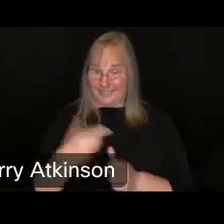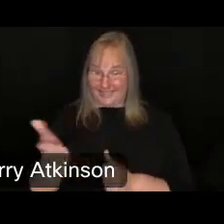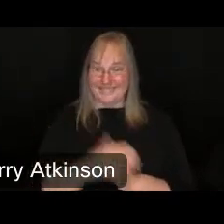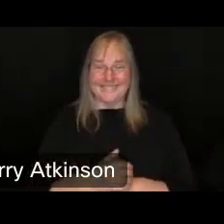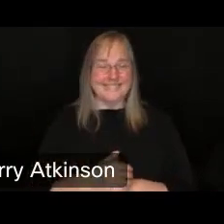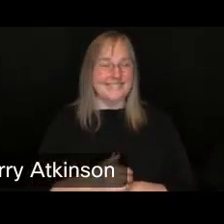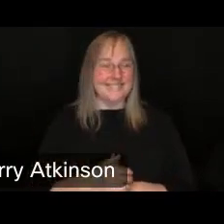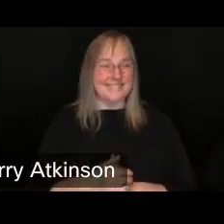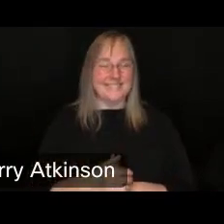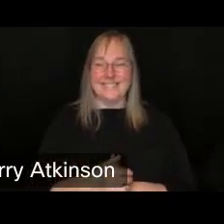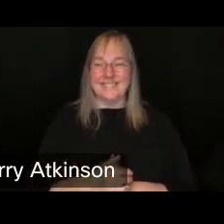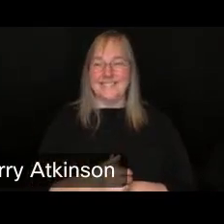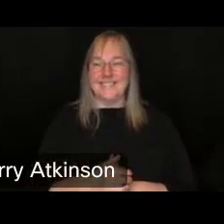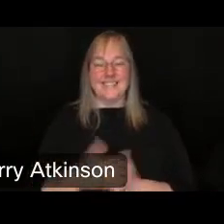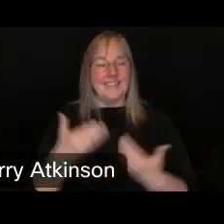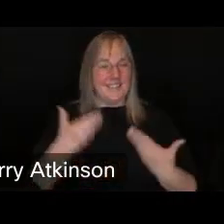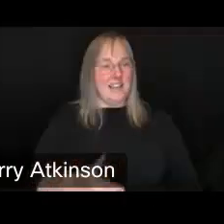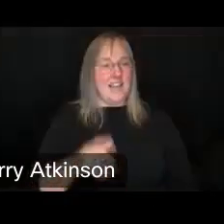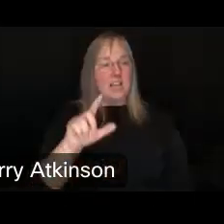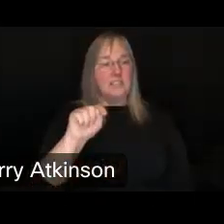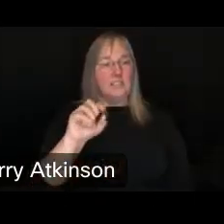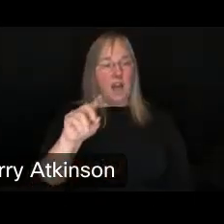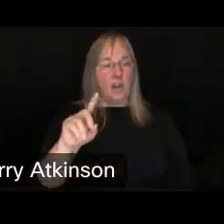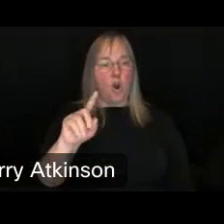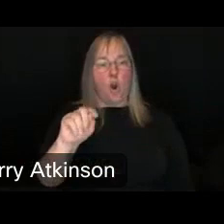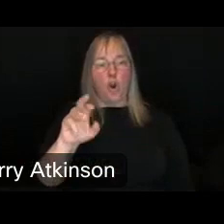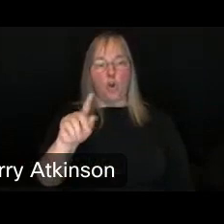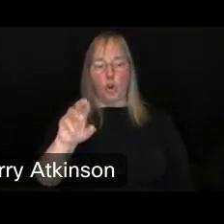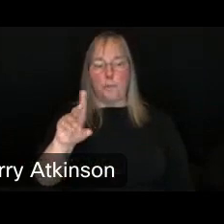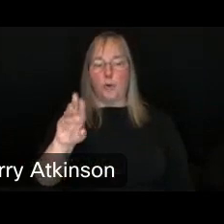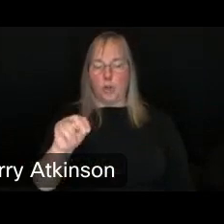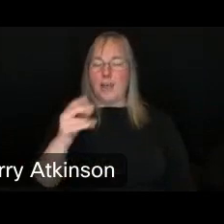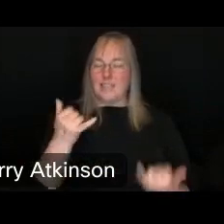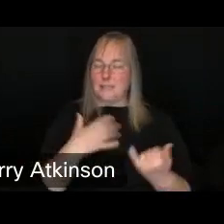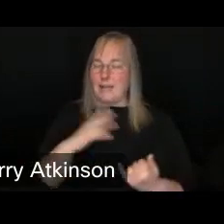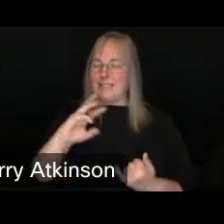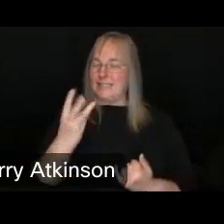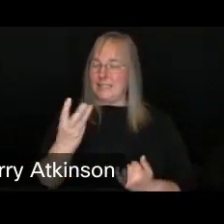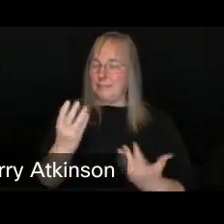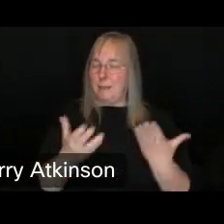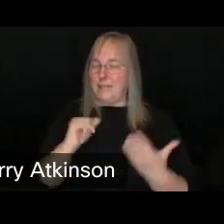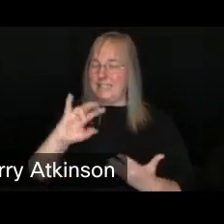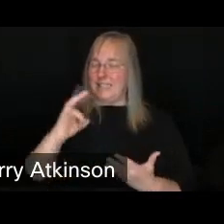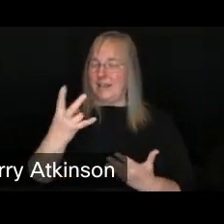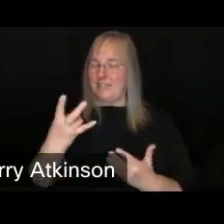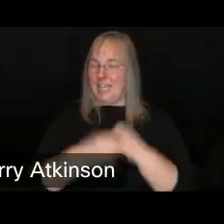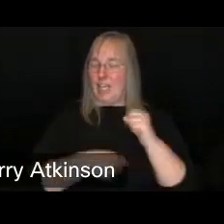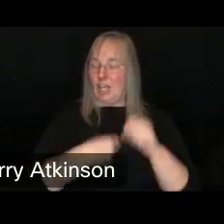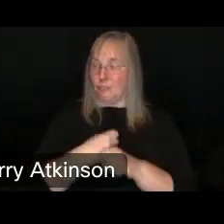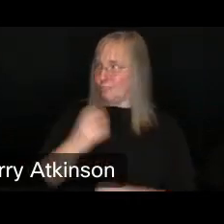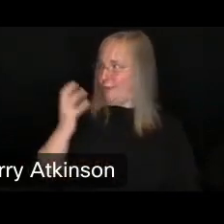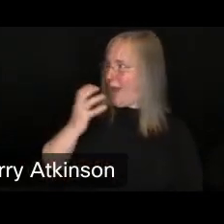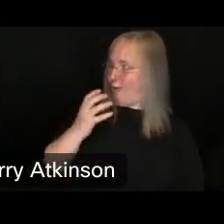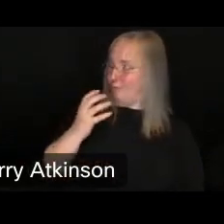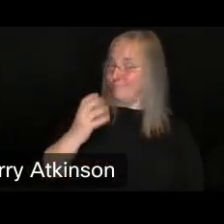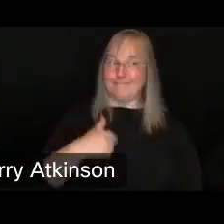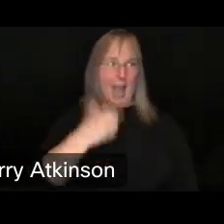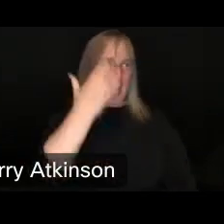Punch back in. Todd Arterburn, I think this is my 6th, maybe my 7th year. Wow. I